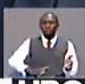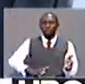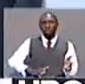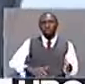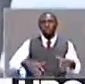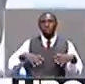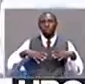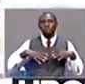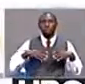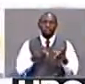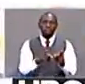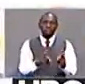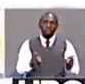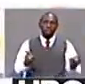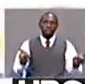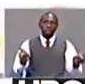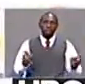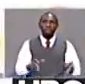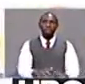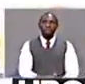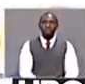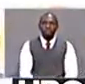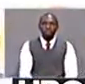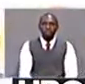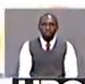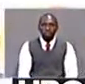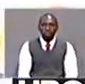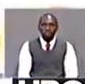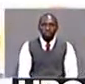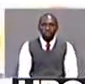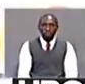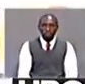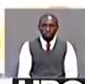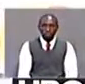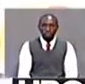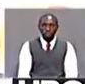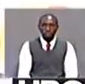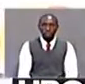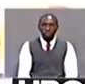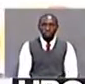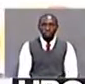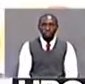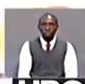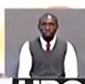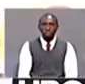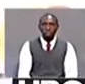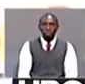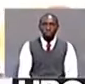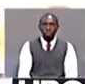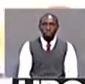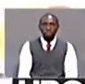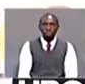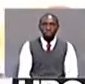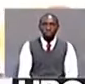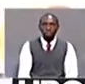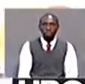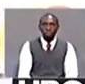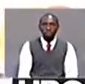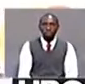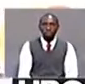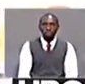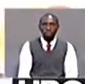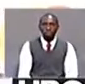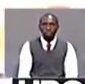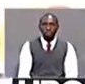Madam. Thank you very much, Madam Tayuwa. Then Honorable Kor Sobagara, Mujuke